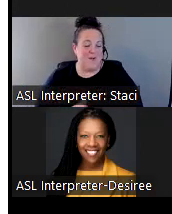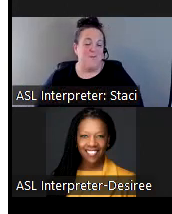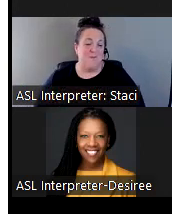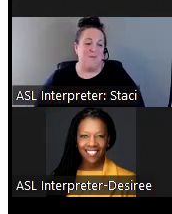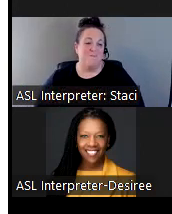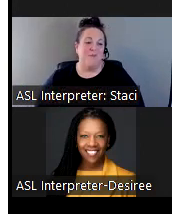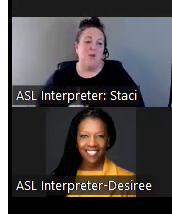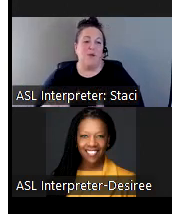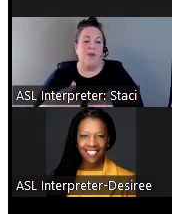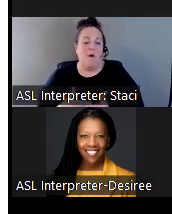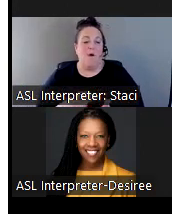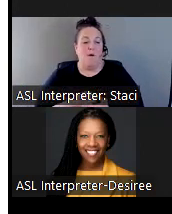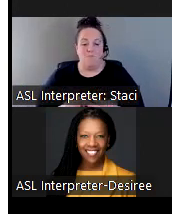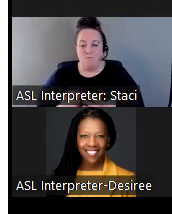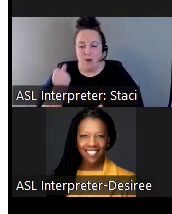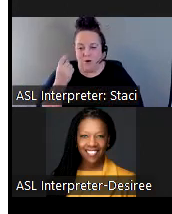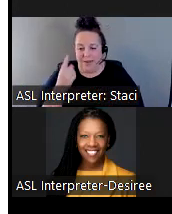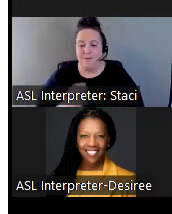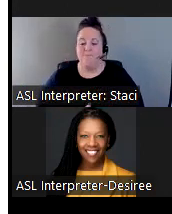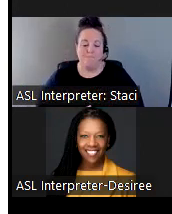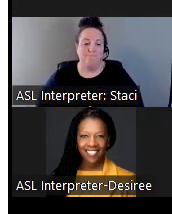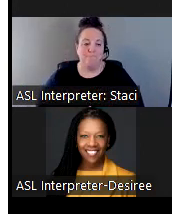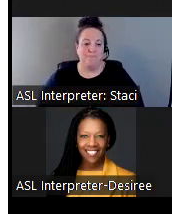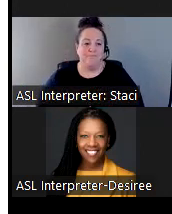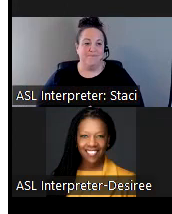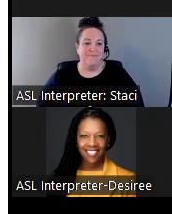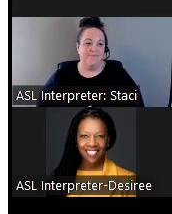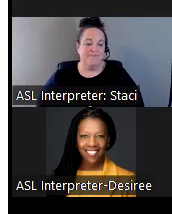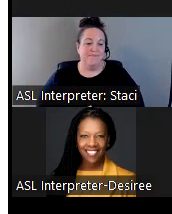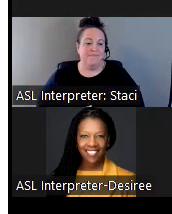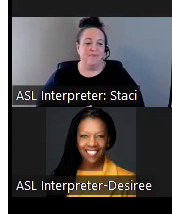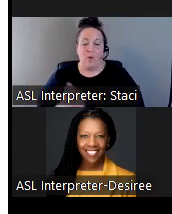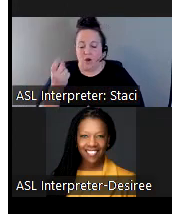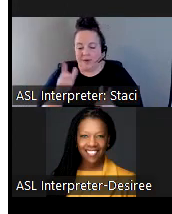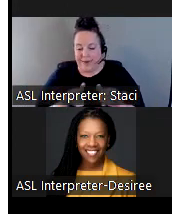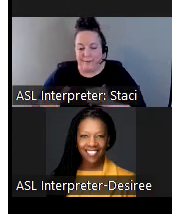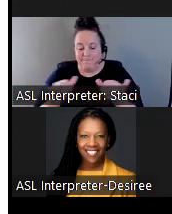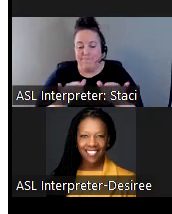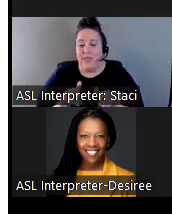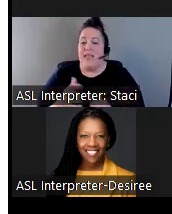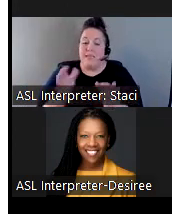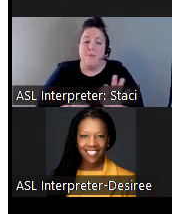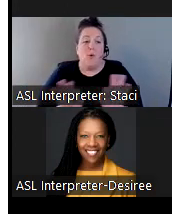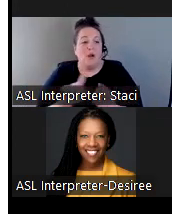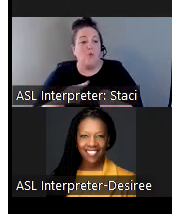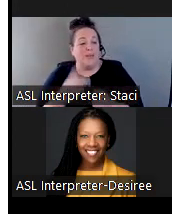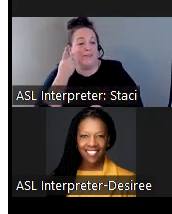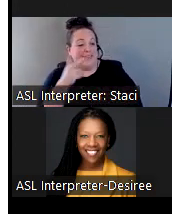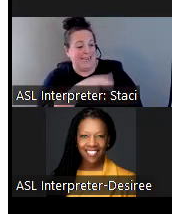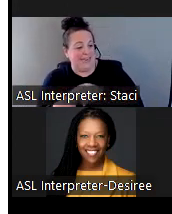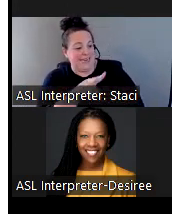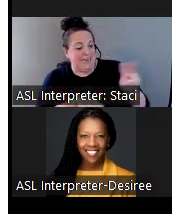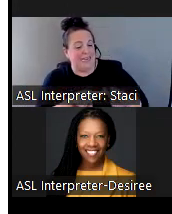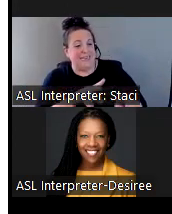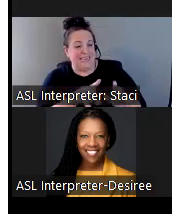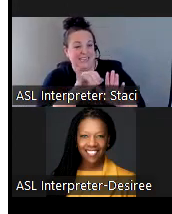so we're all on the same page. It's important when you see these children in your practices or you're helping them navigate the system is to